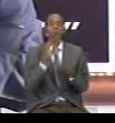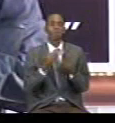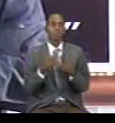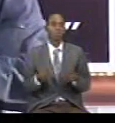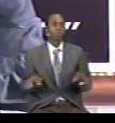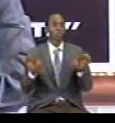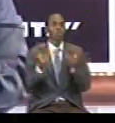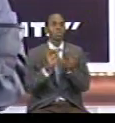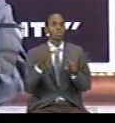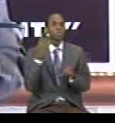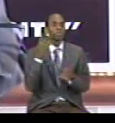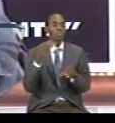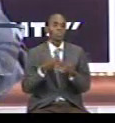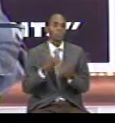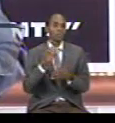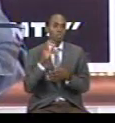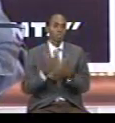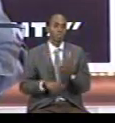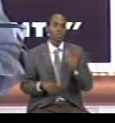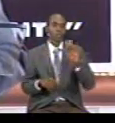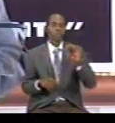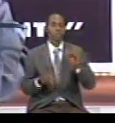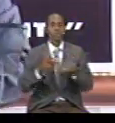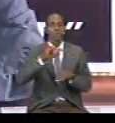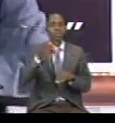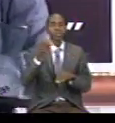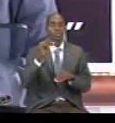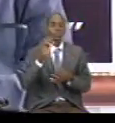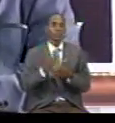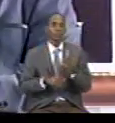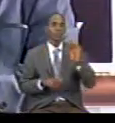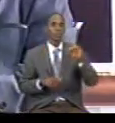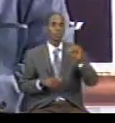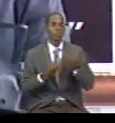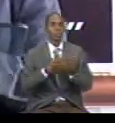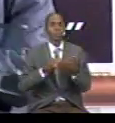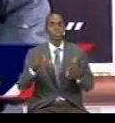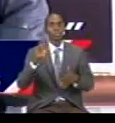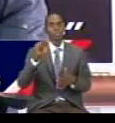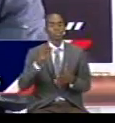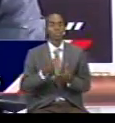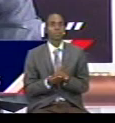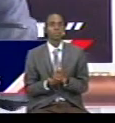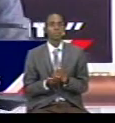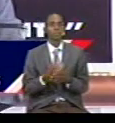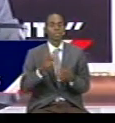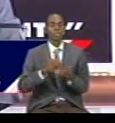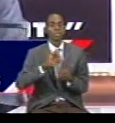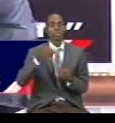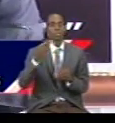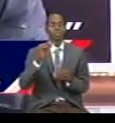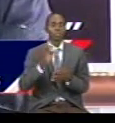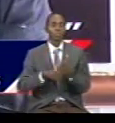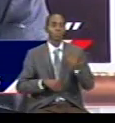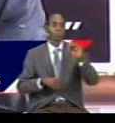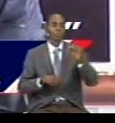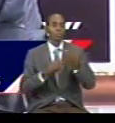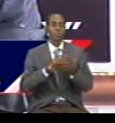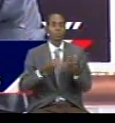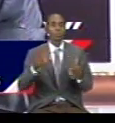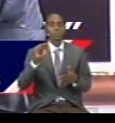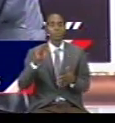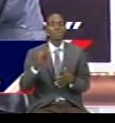chapter 14, John chapter 14. I'm reading from verse 13. In John chapter 14, verse 13,